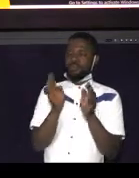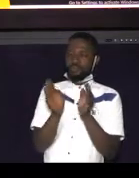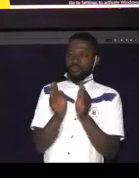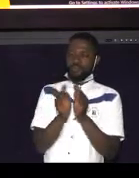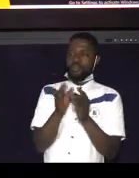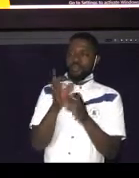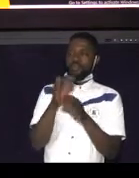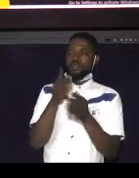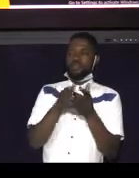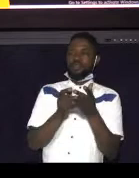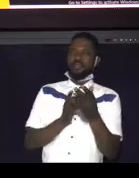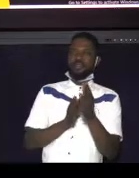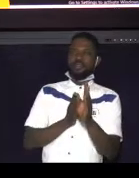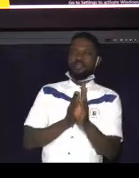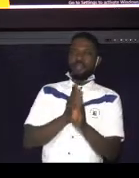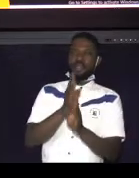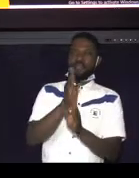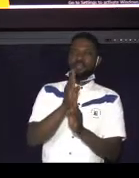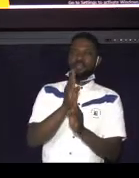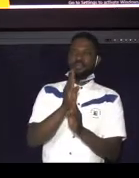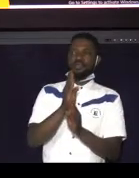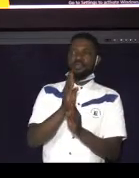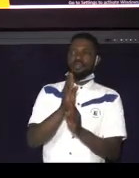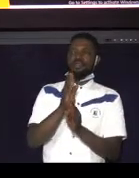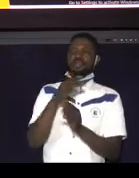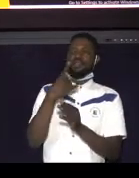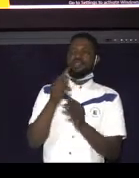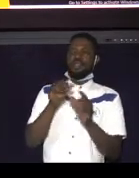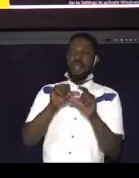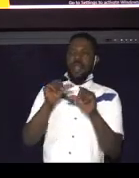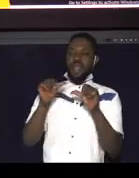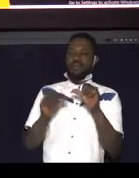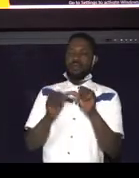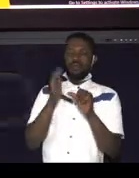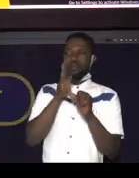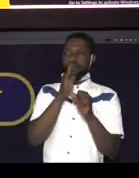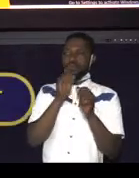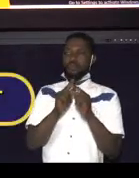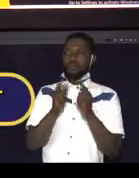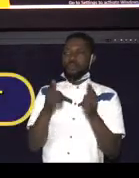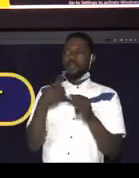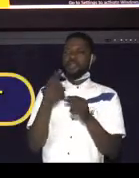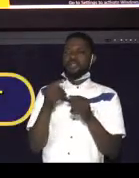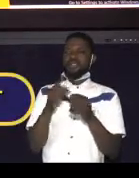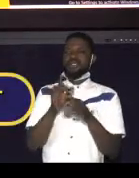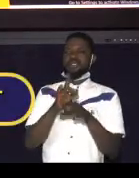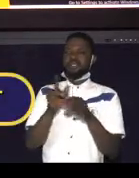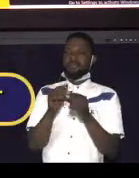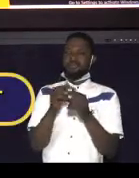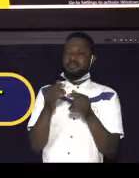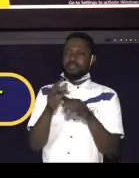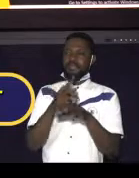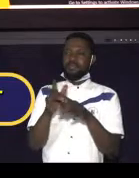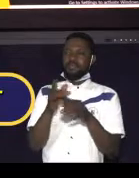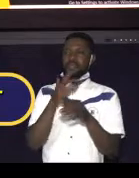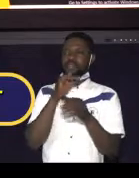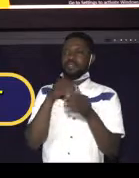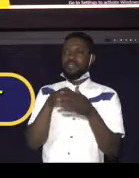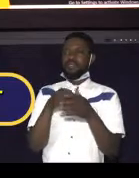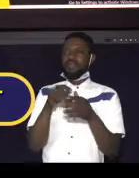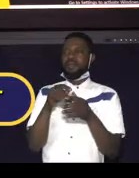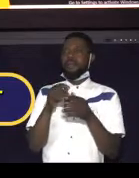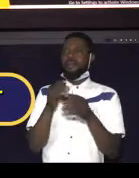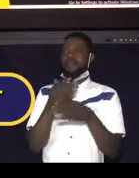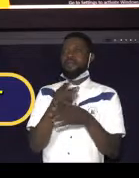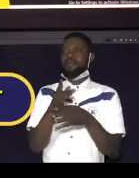been standing a little bit straighter, then the angle will be bigger. But the space in between is the angle. This